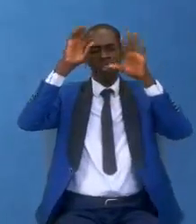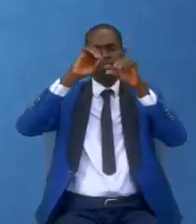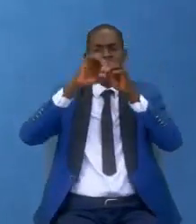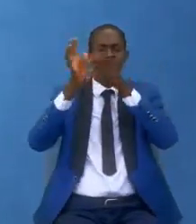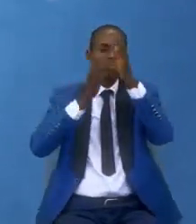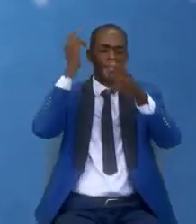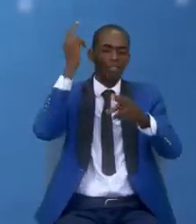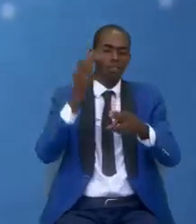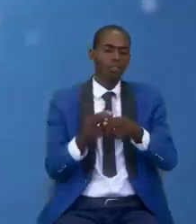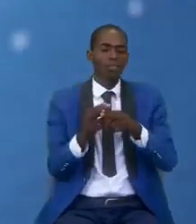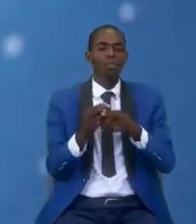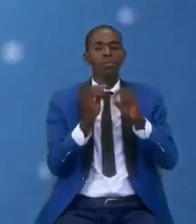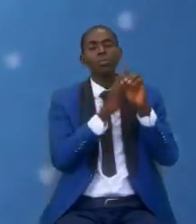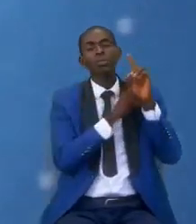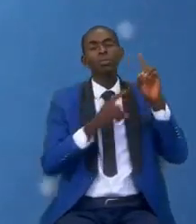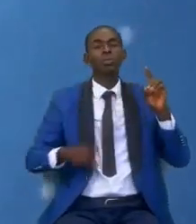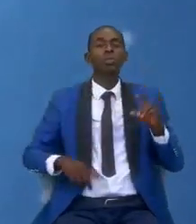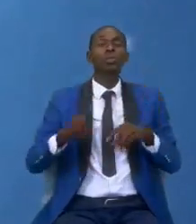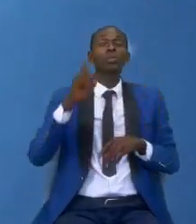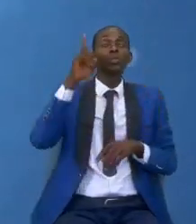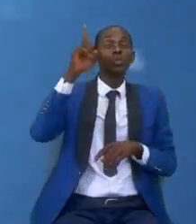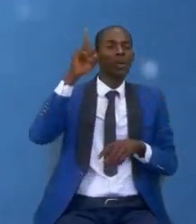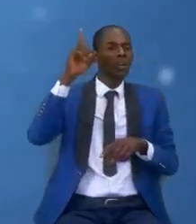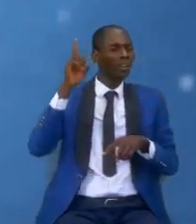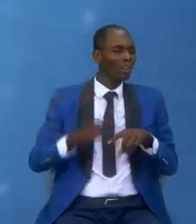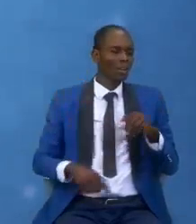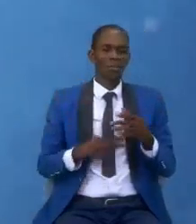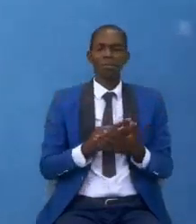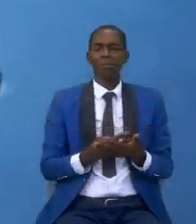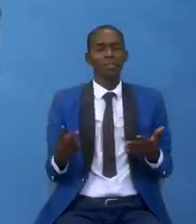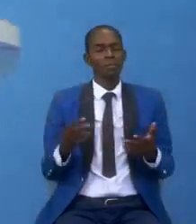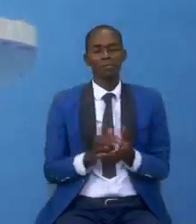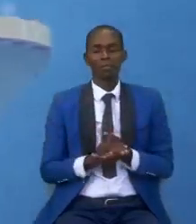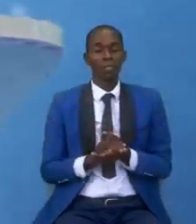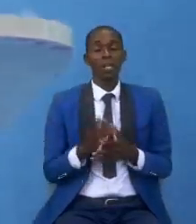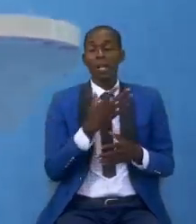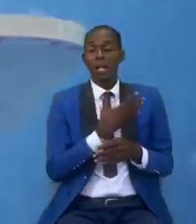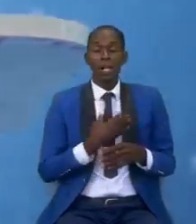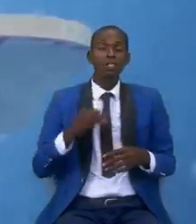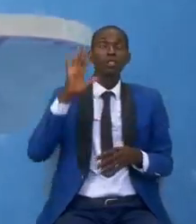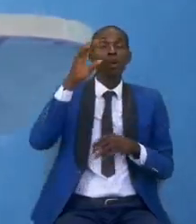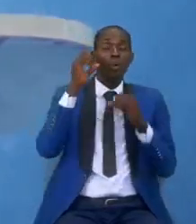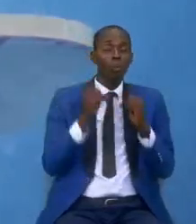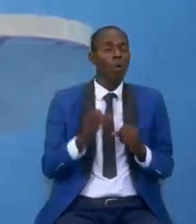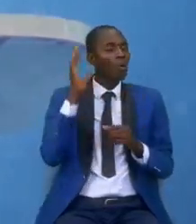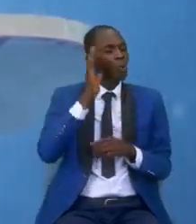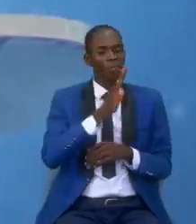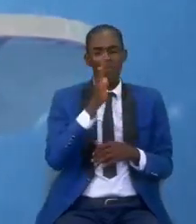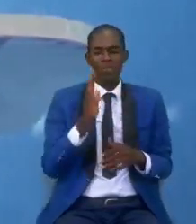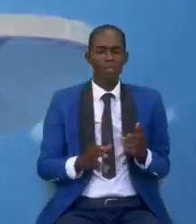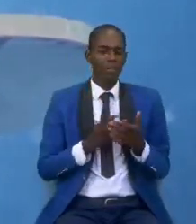fail. And your power will never fail. And your touch will never fail. And